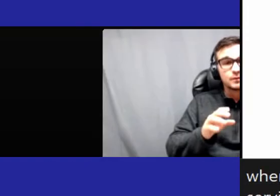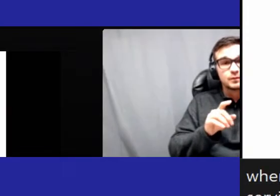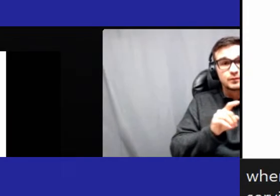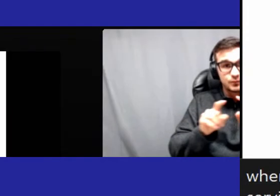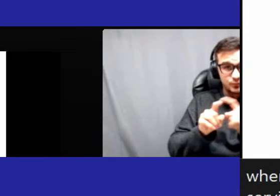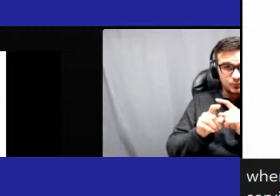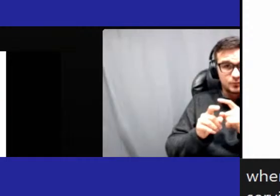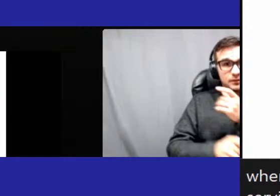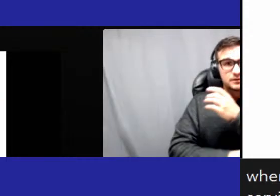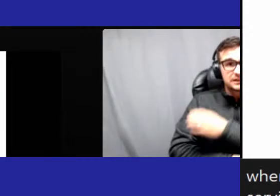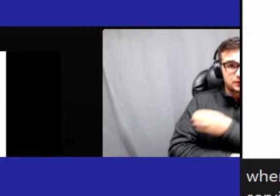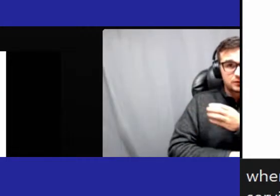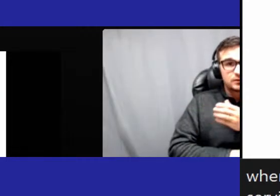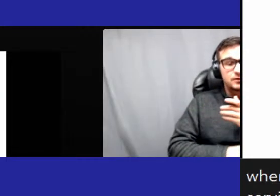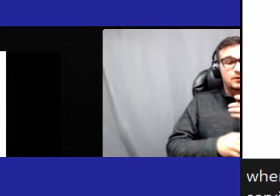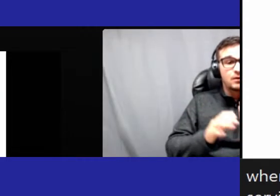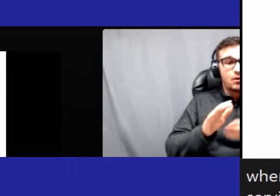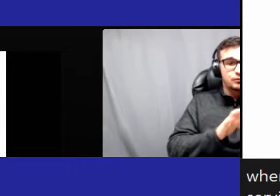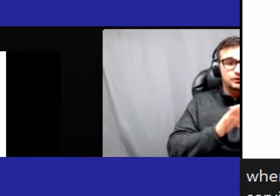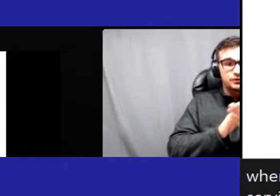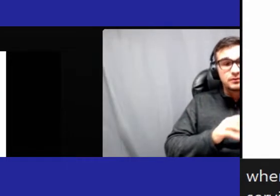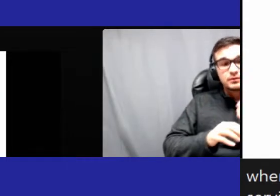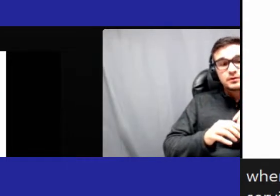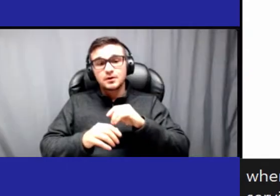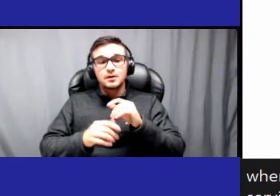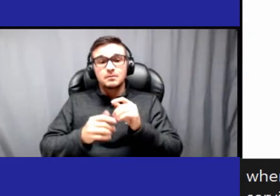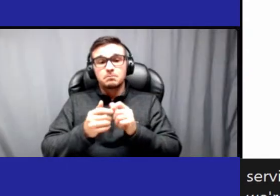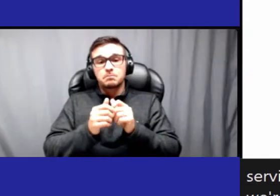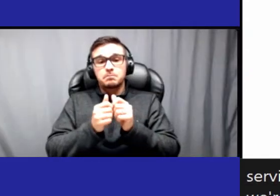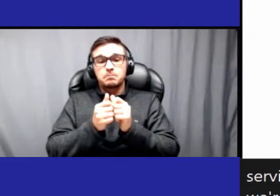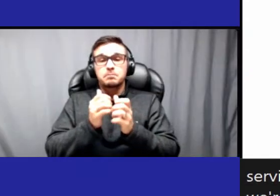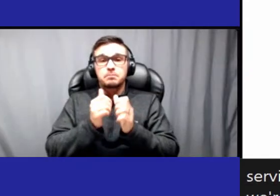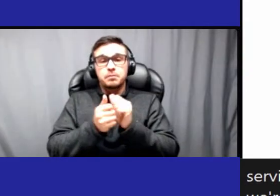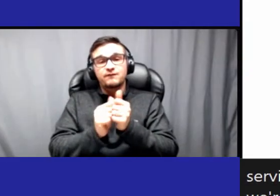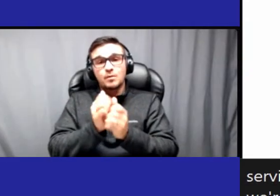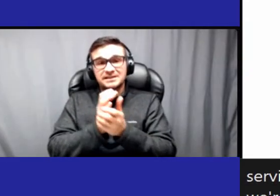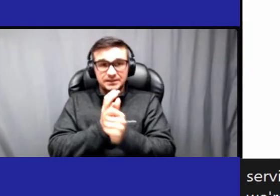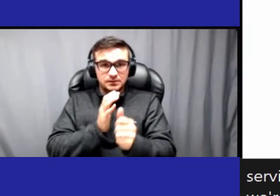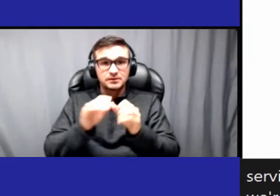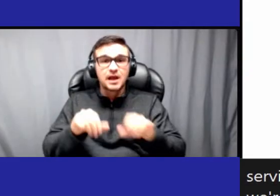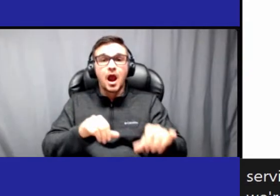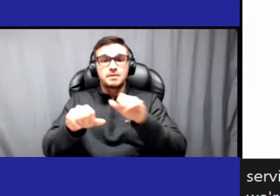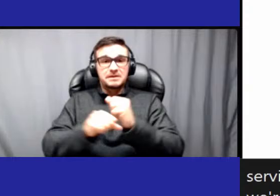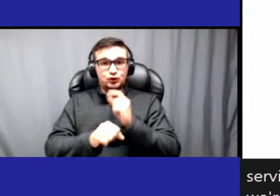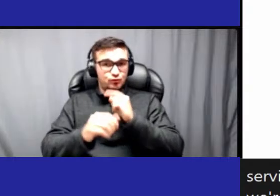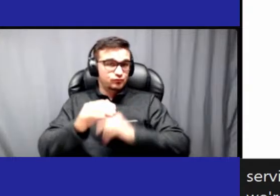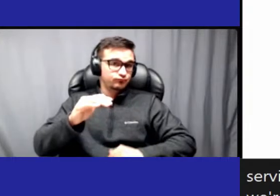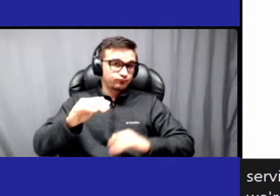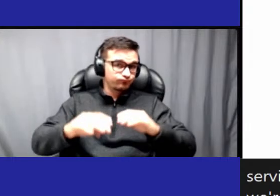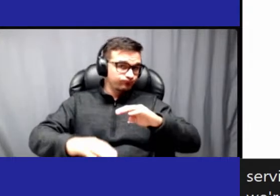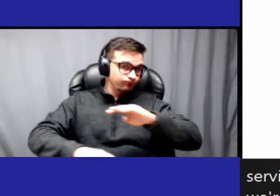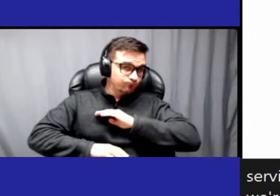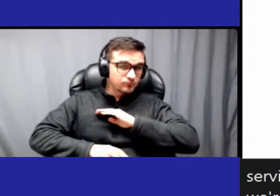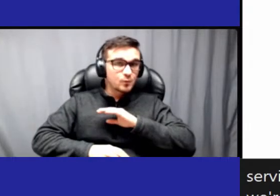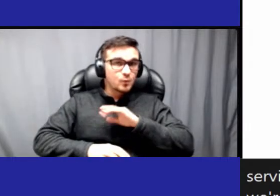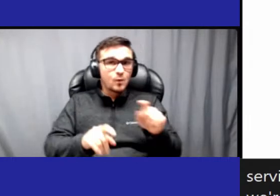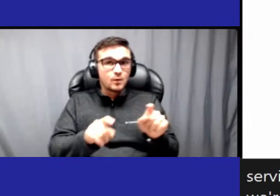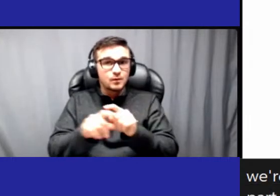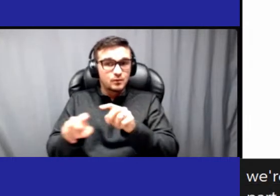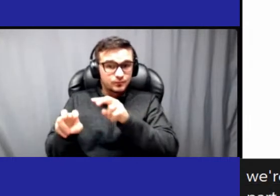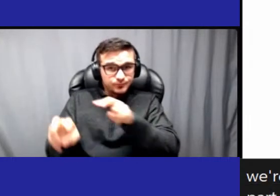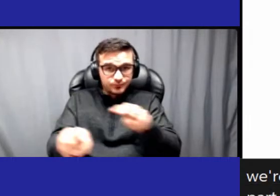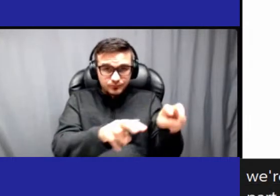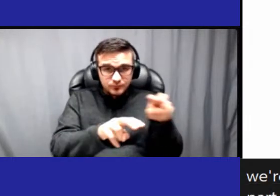operational performance standard to make sure that we're meeting the standard, and to track radiology services that are referred to the third-party